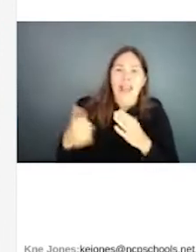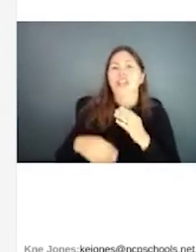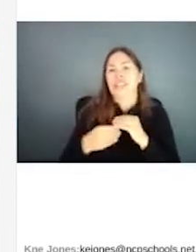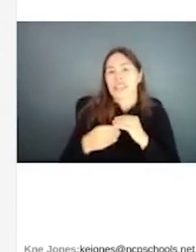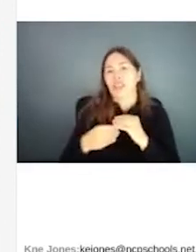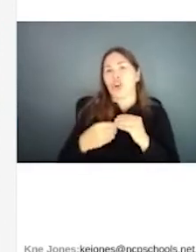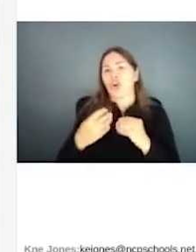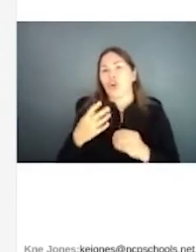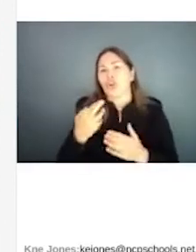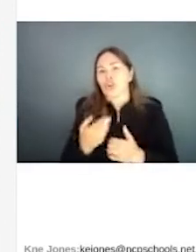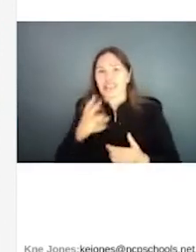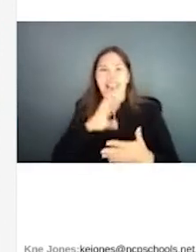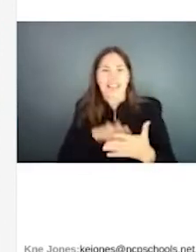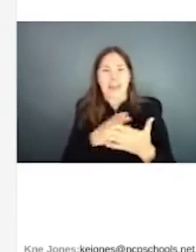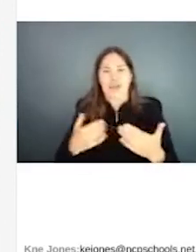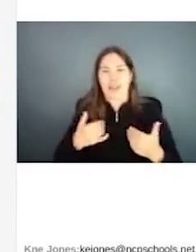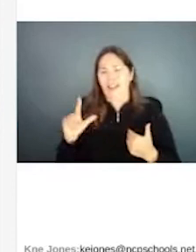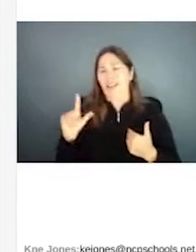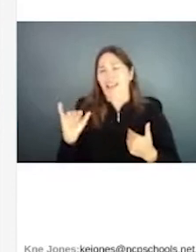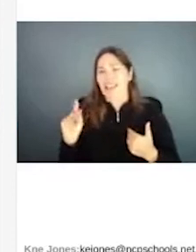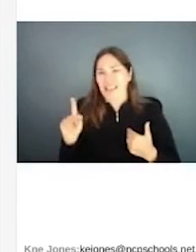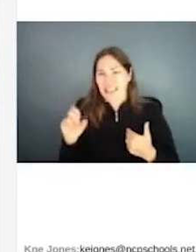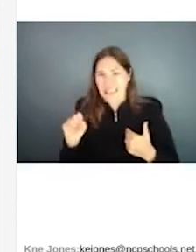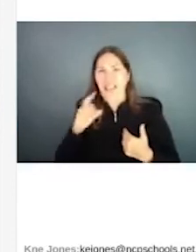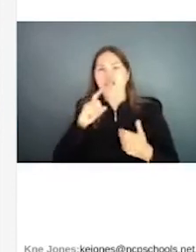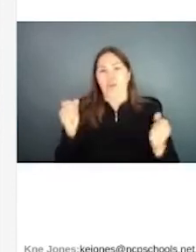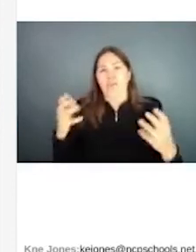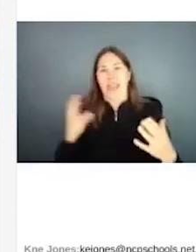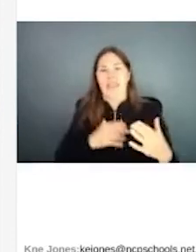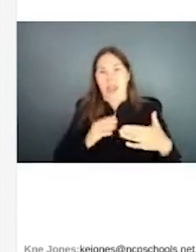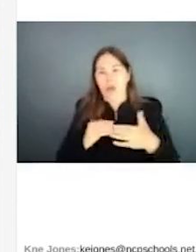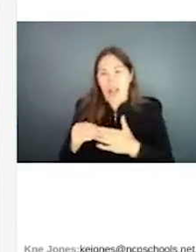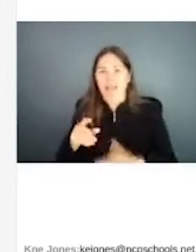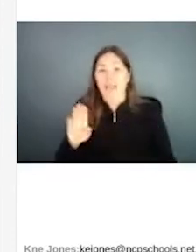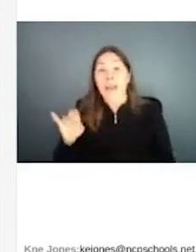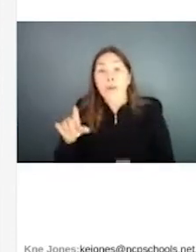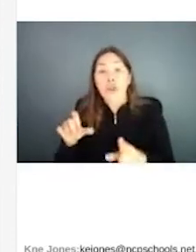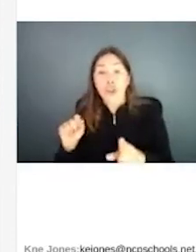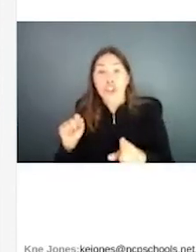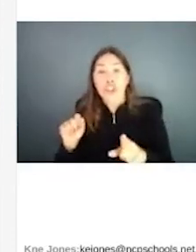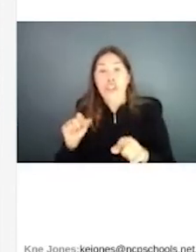matrix that has links out to a number of my guides. Here's the Bulls poster.